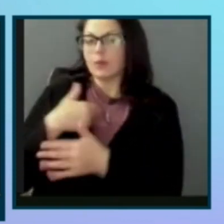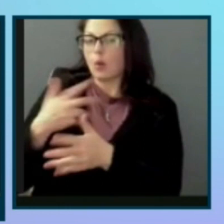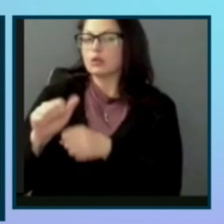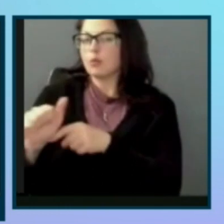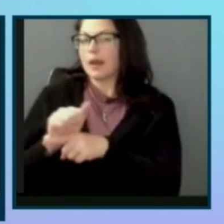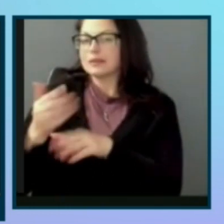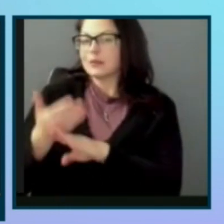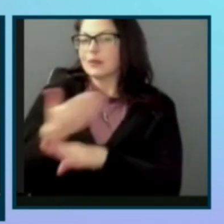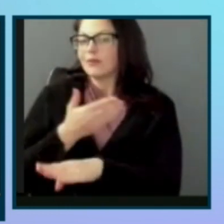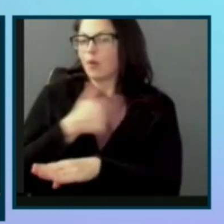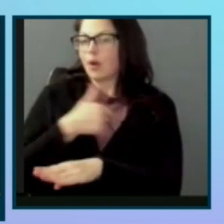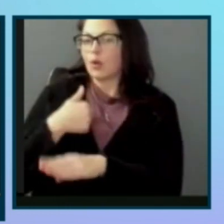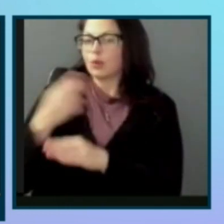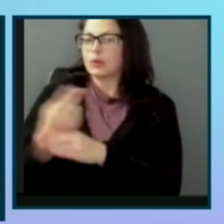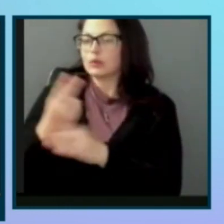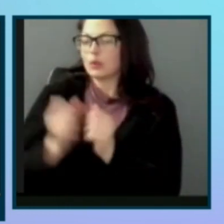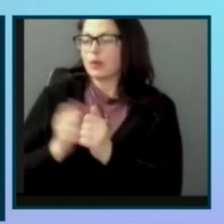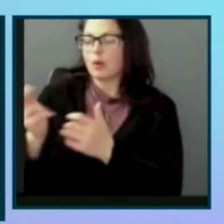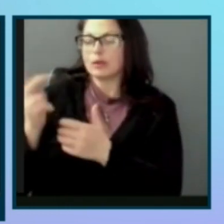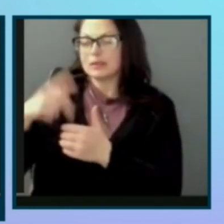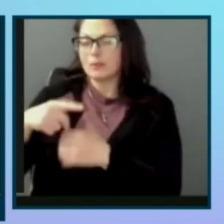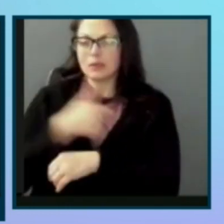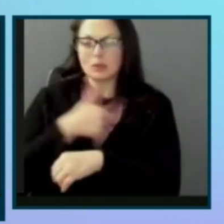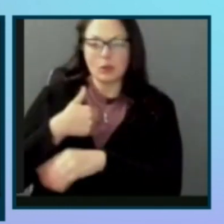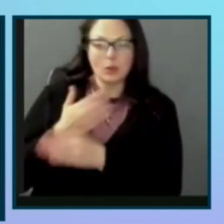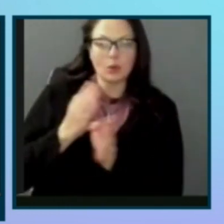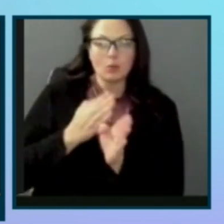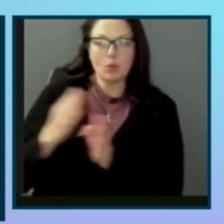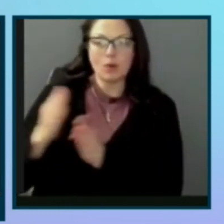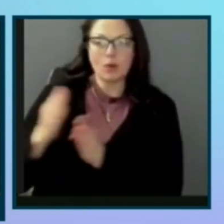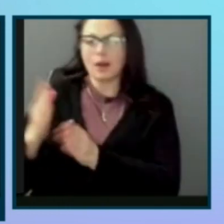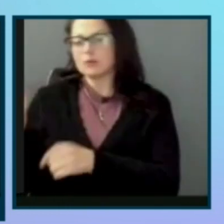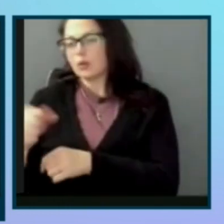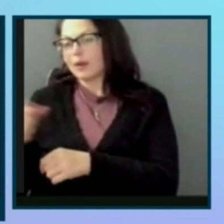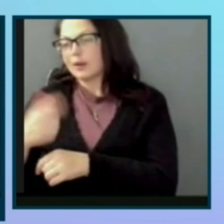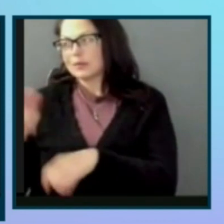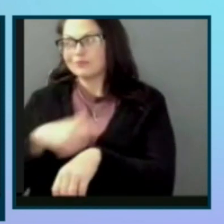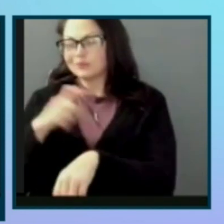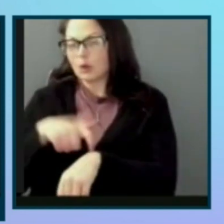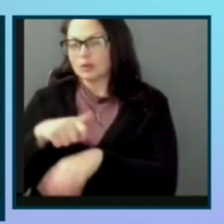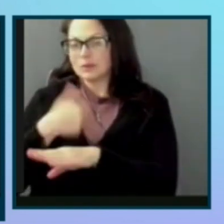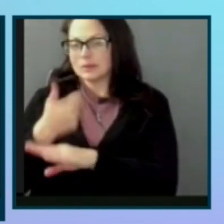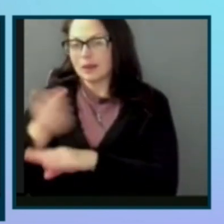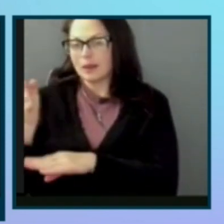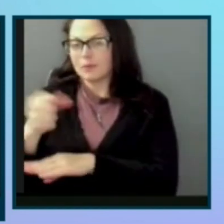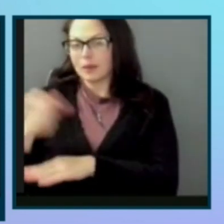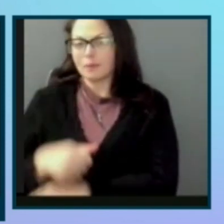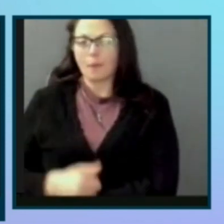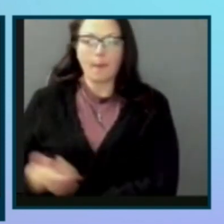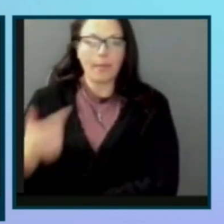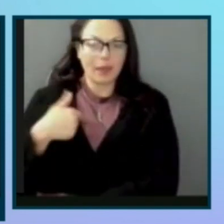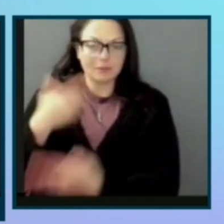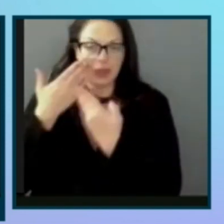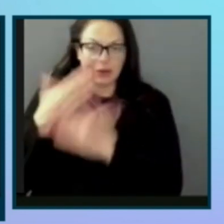we were prepared. So it did take, some hours to set up. I don't know, Courtney, if